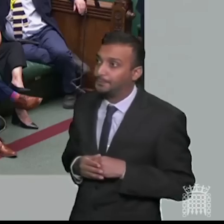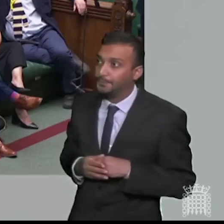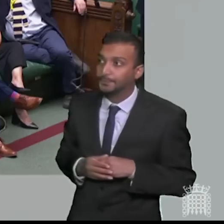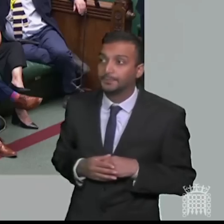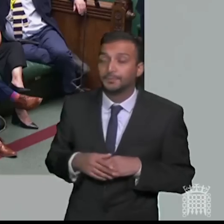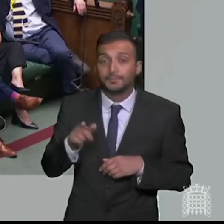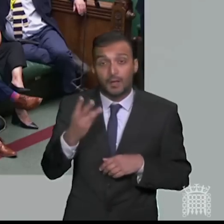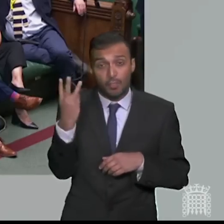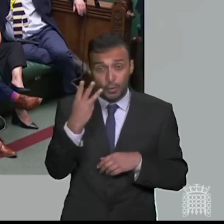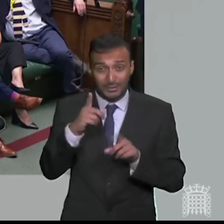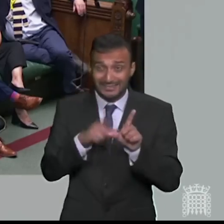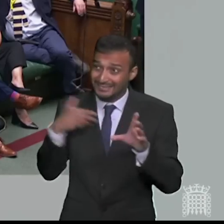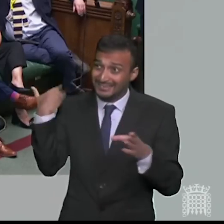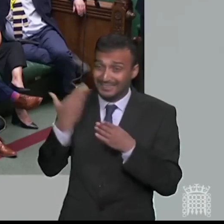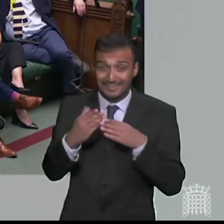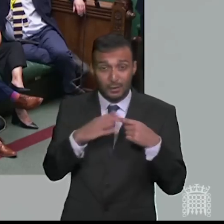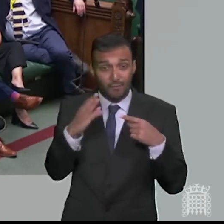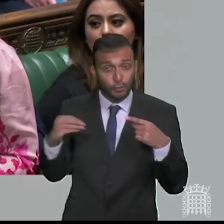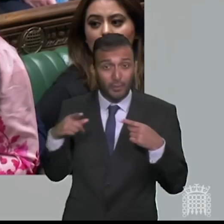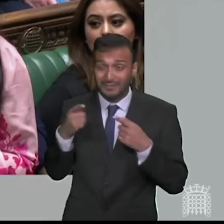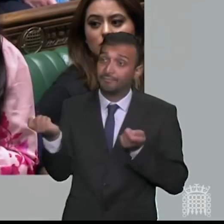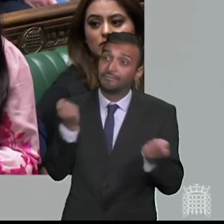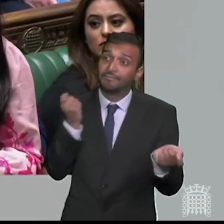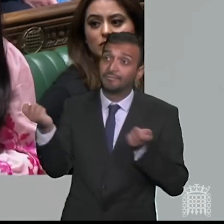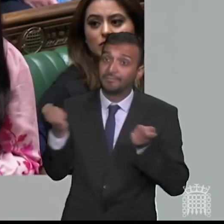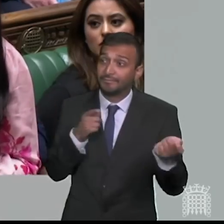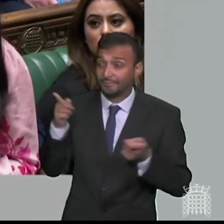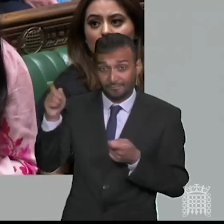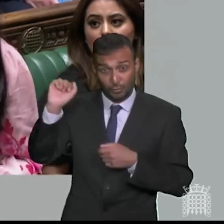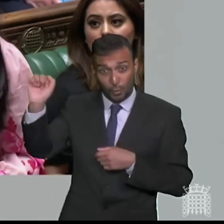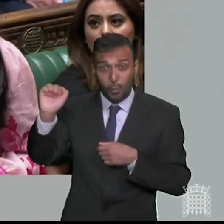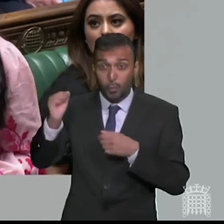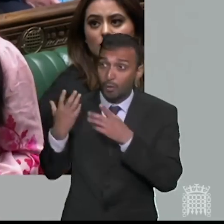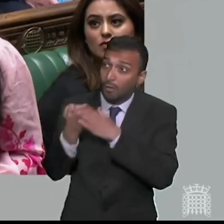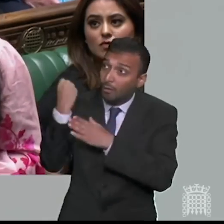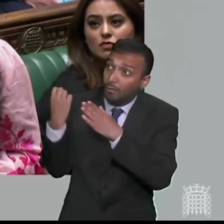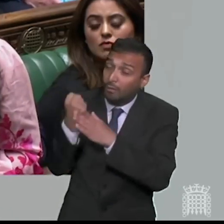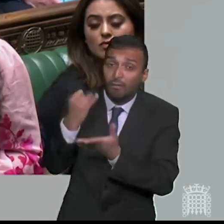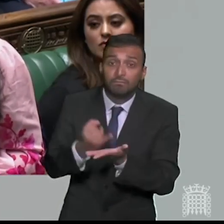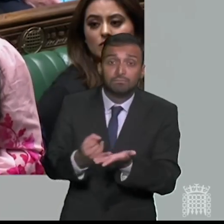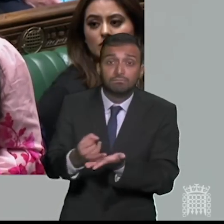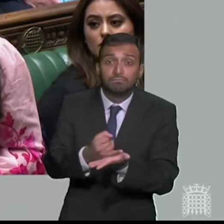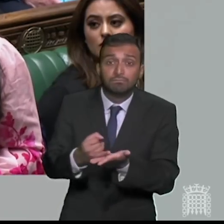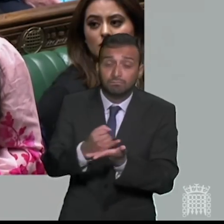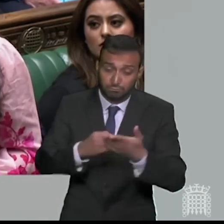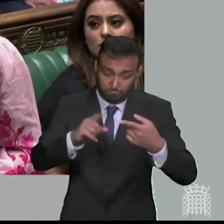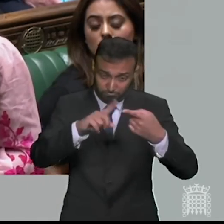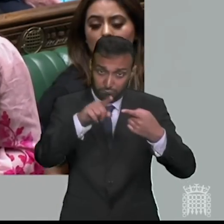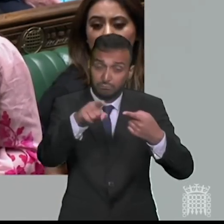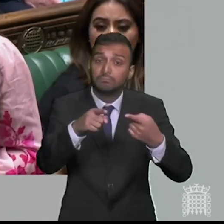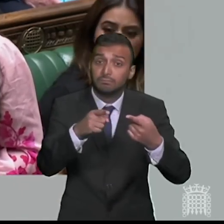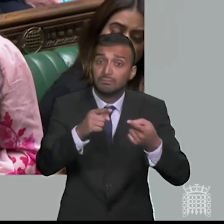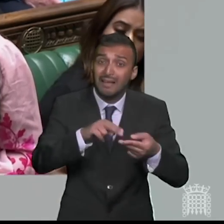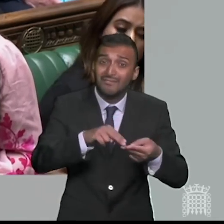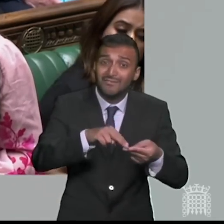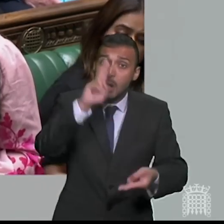13 years of Tory government, this government's record is pretty dismal. Let's consider spiralling out of control inflation,